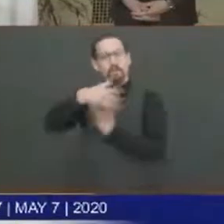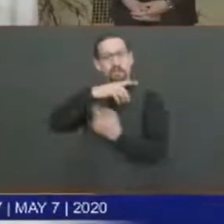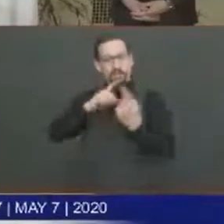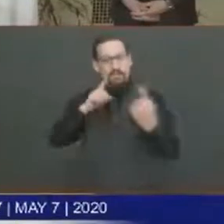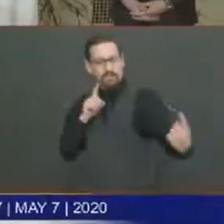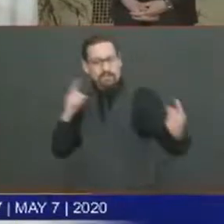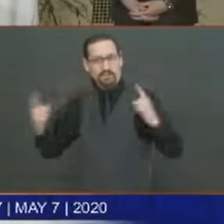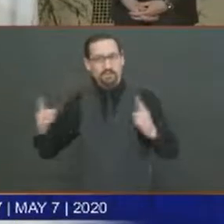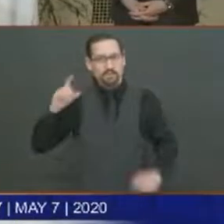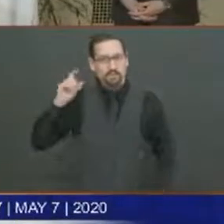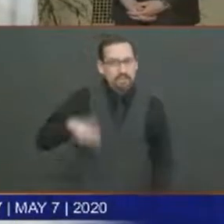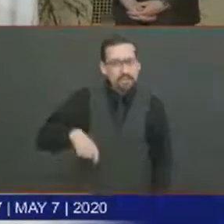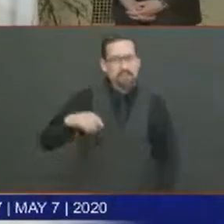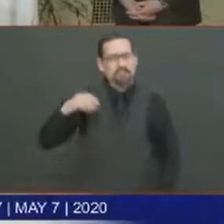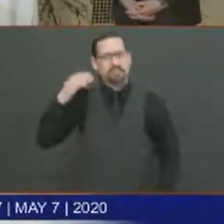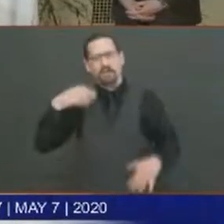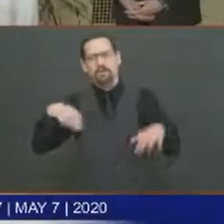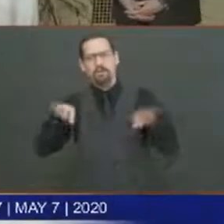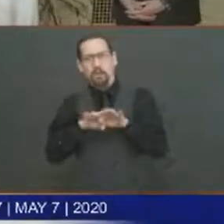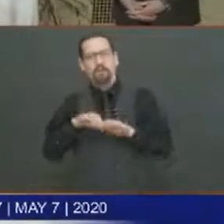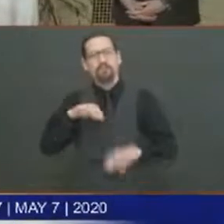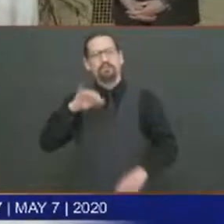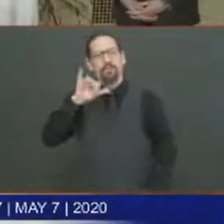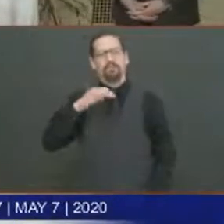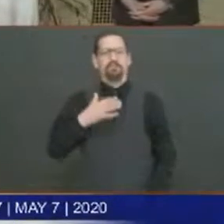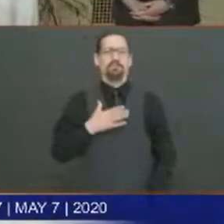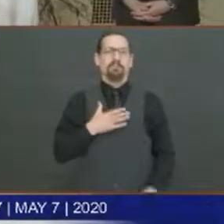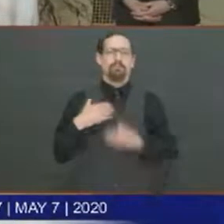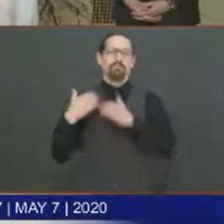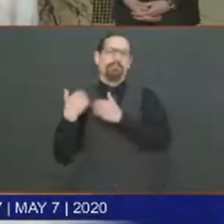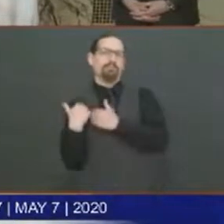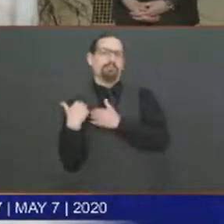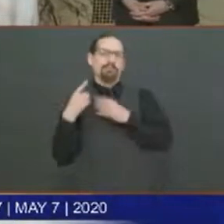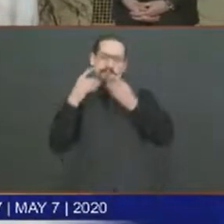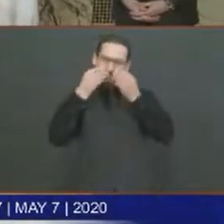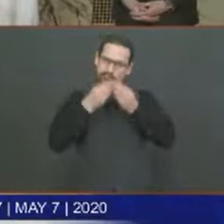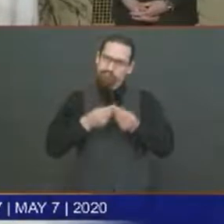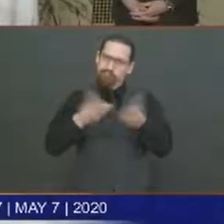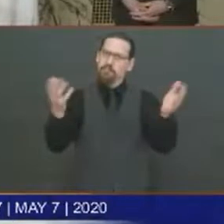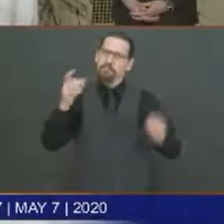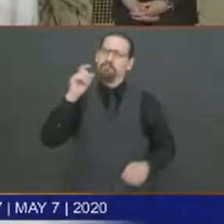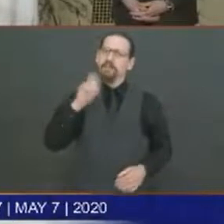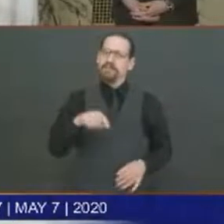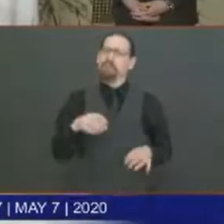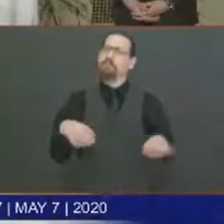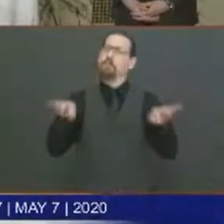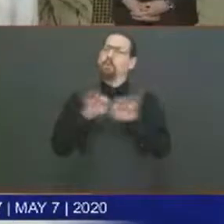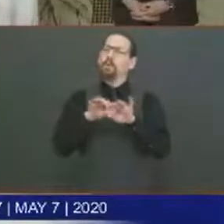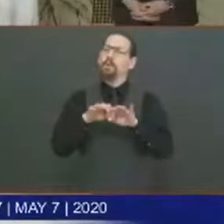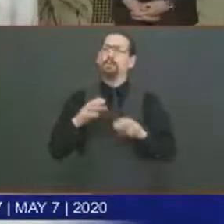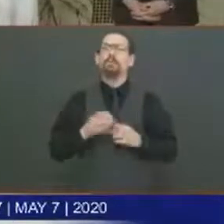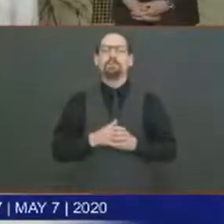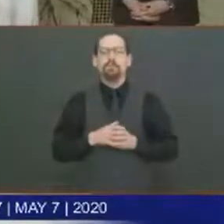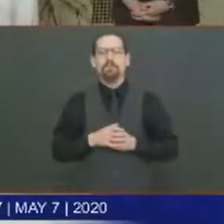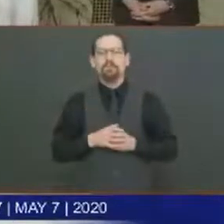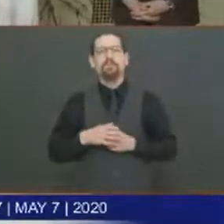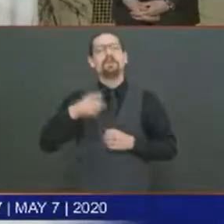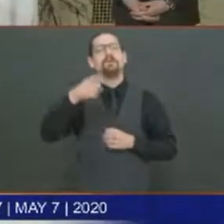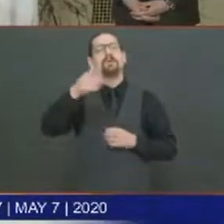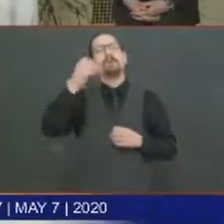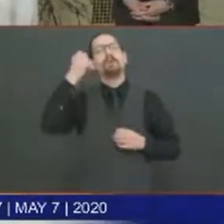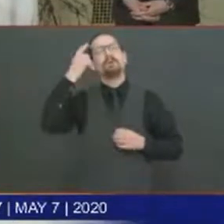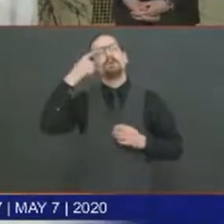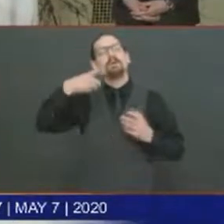people who are not from your own household. It's important to be able to wear some form of cloth